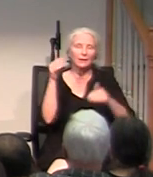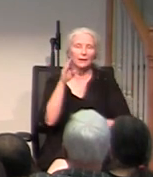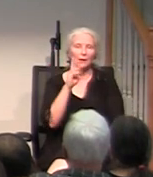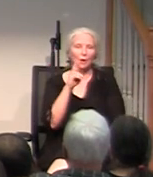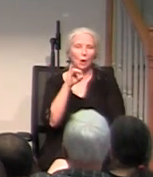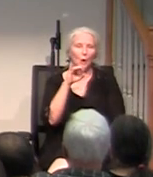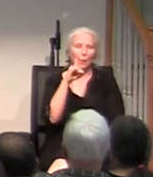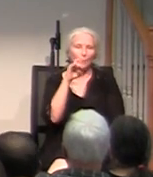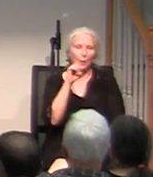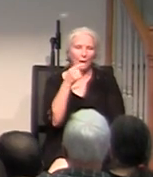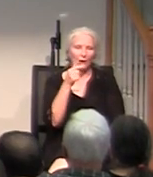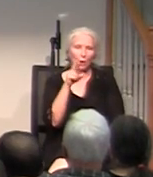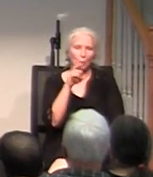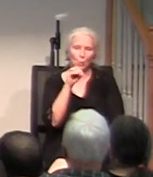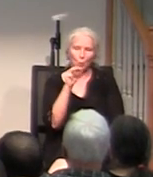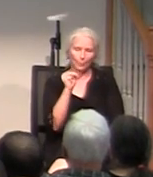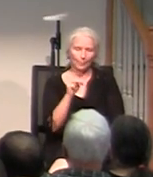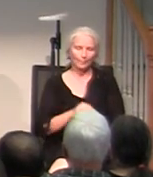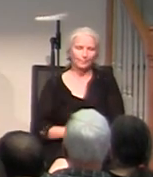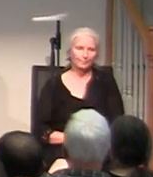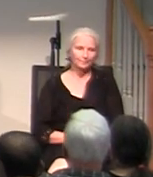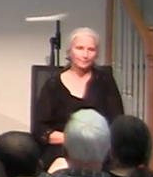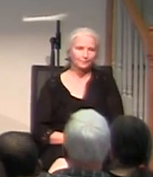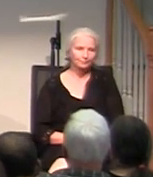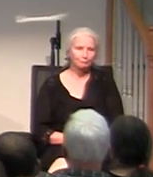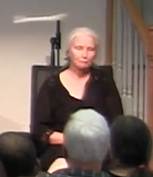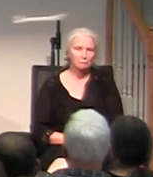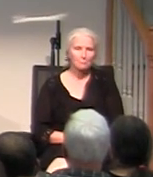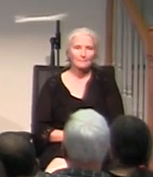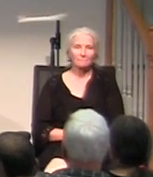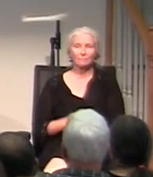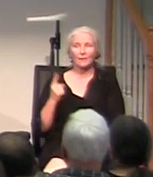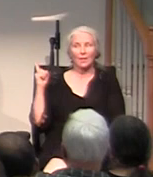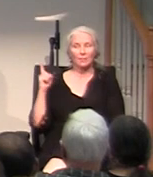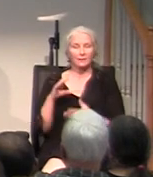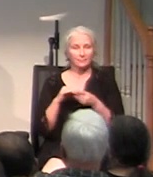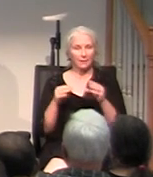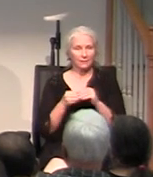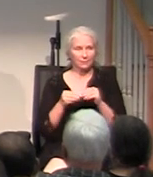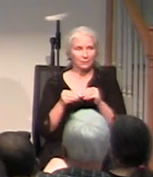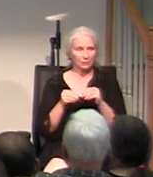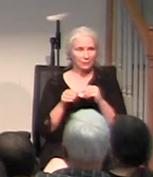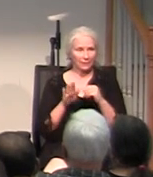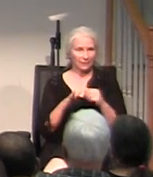church to give the end time message. But this, the power of this message is first to